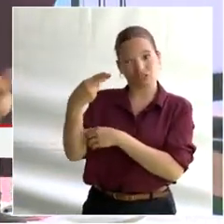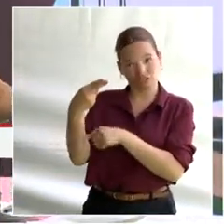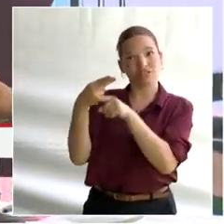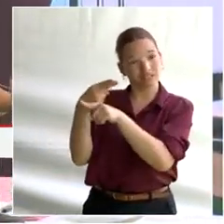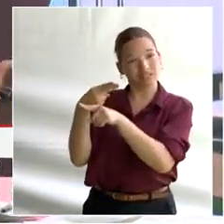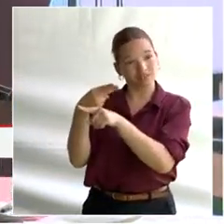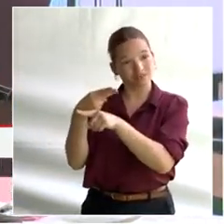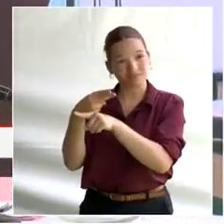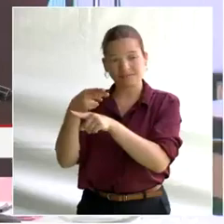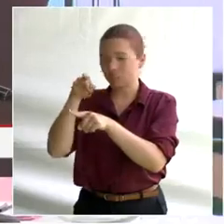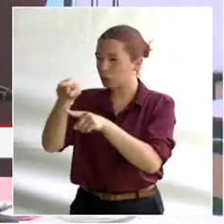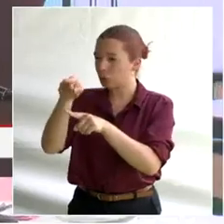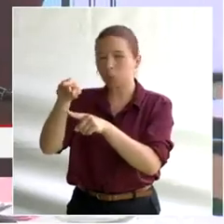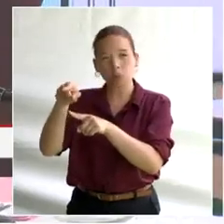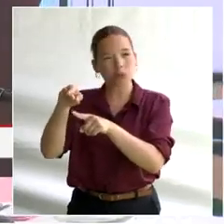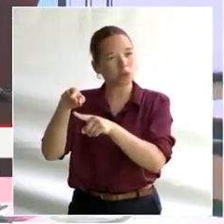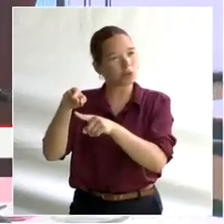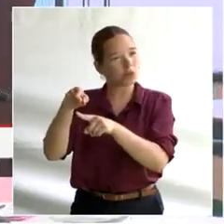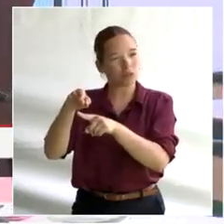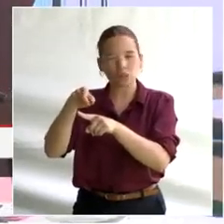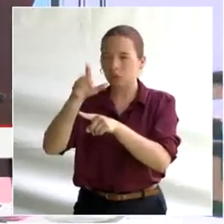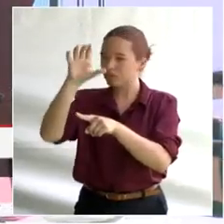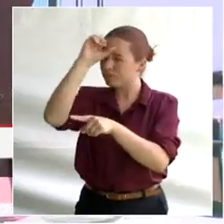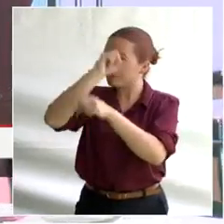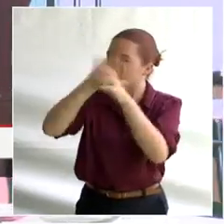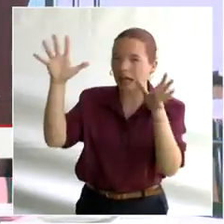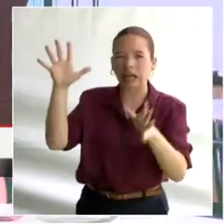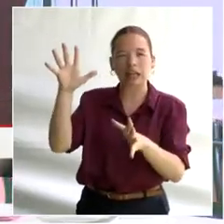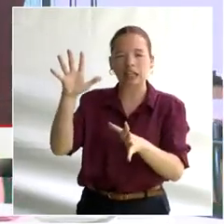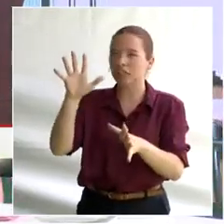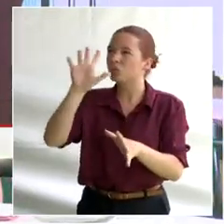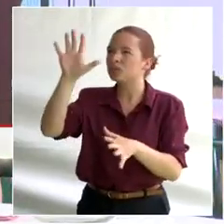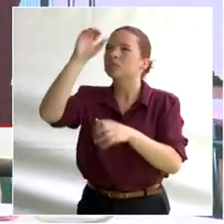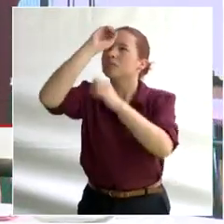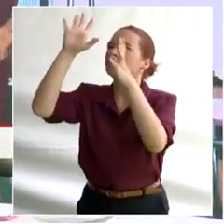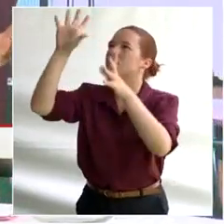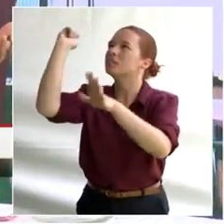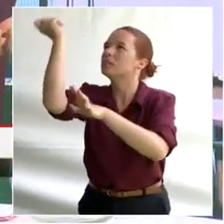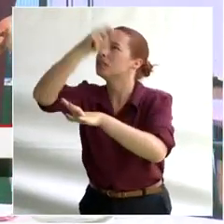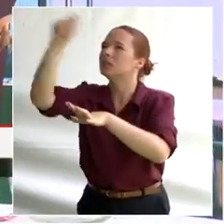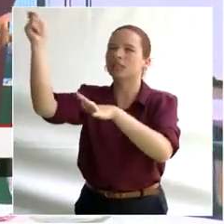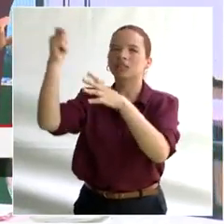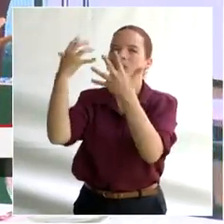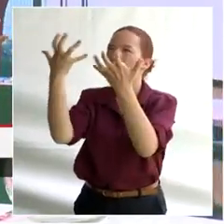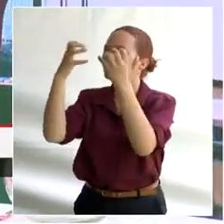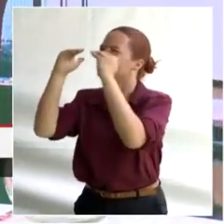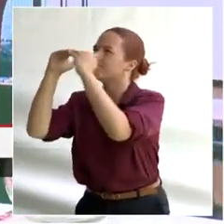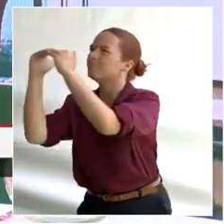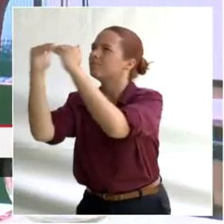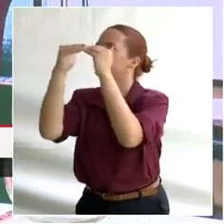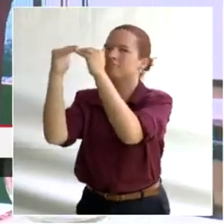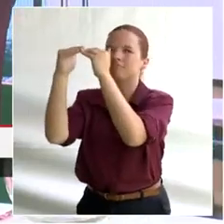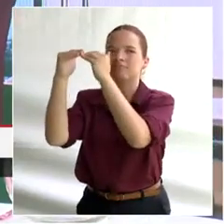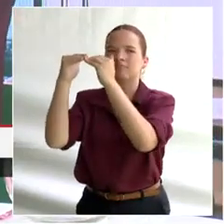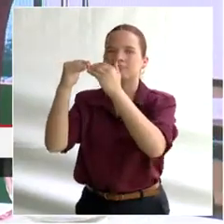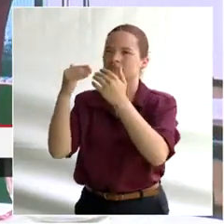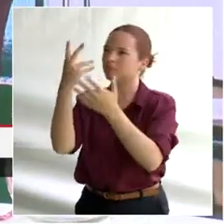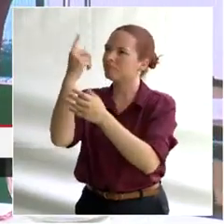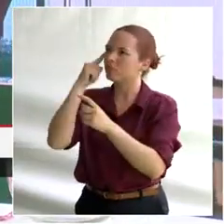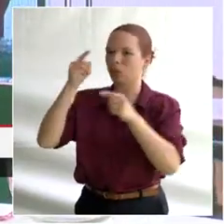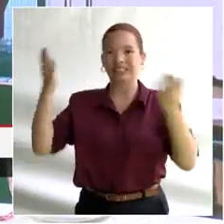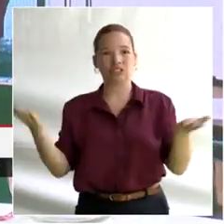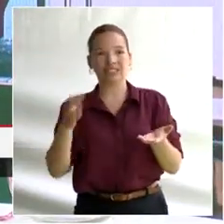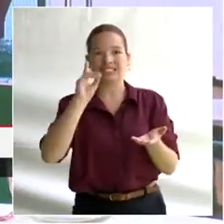for any and everyone, and that's exactly what's happening this week. So please enjoy our city. Thank you, Madam